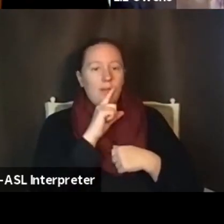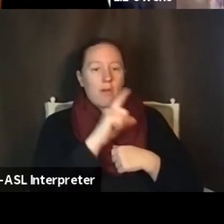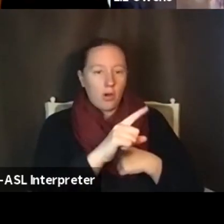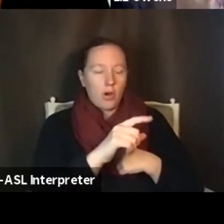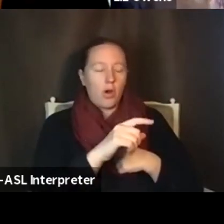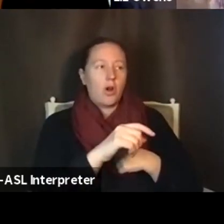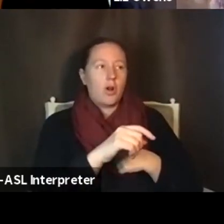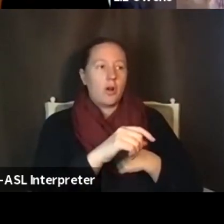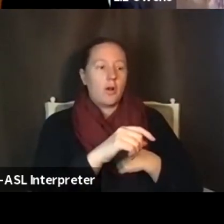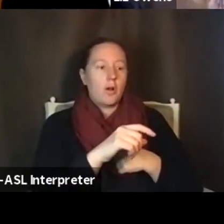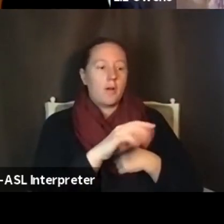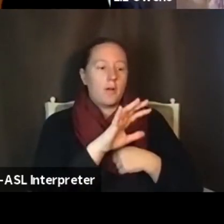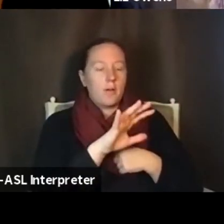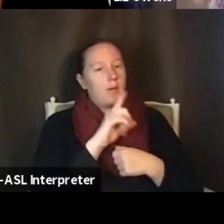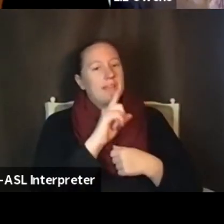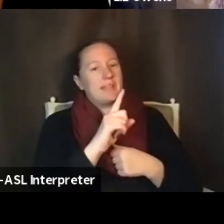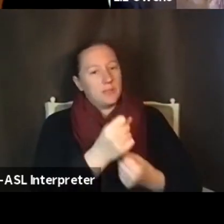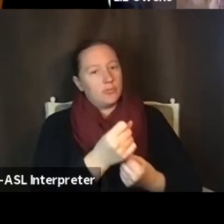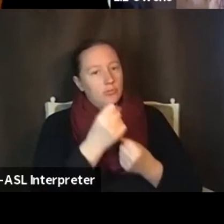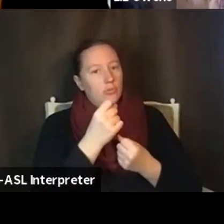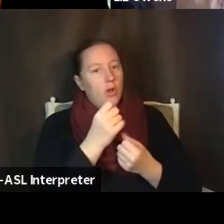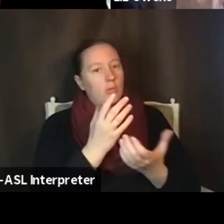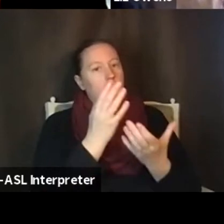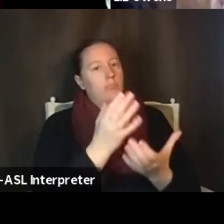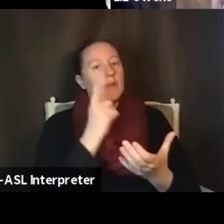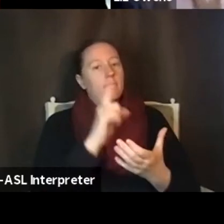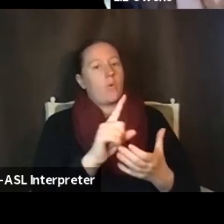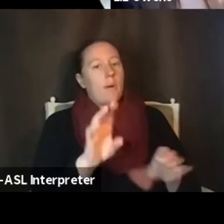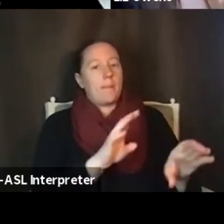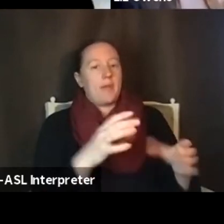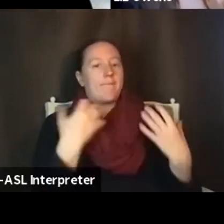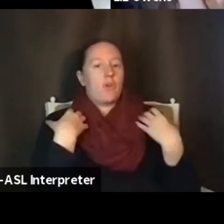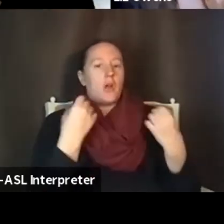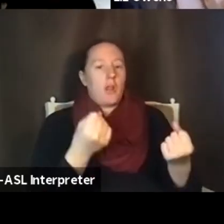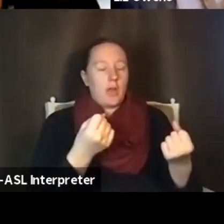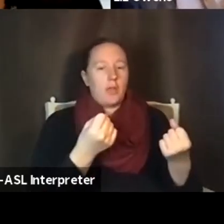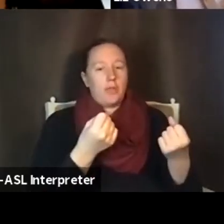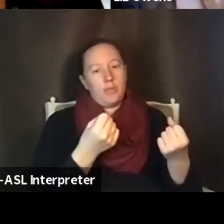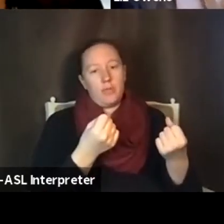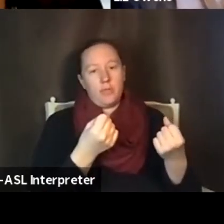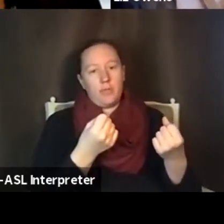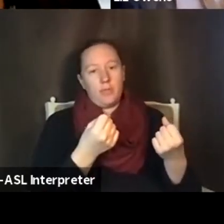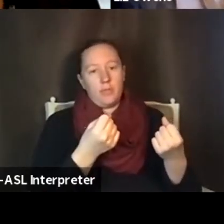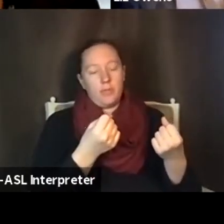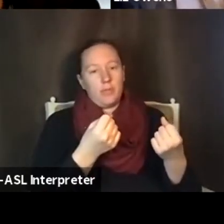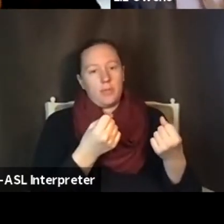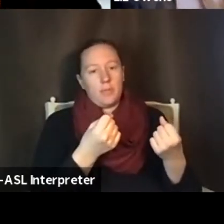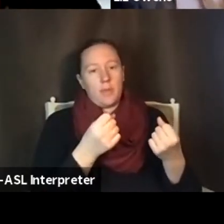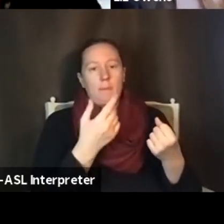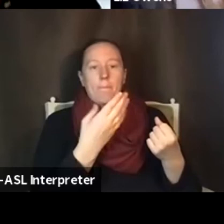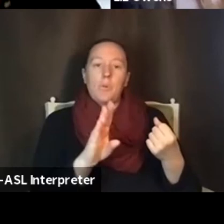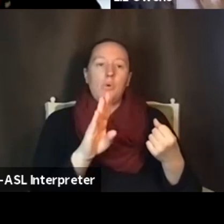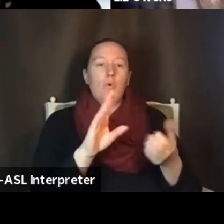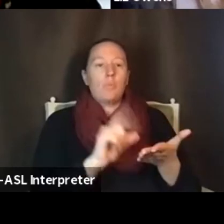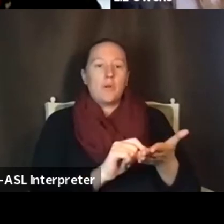think there's pretty strong set of recommendations in the behavioral health task force blueprint to ensure that there's good regional sort of